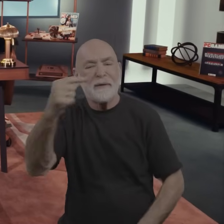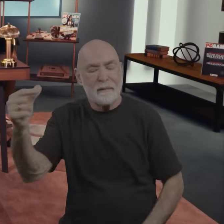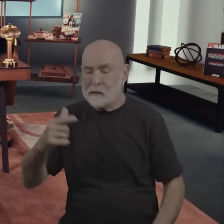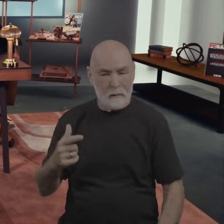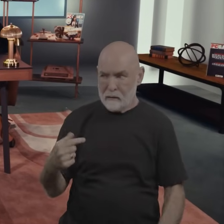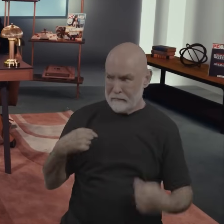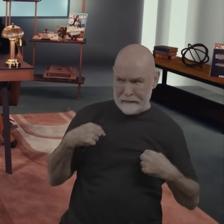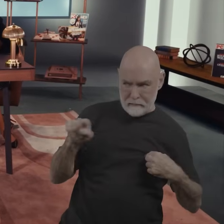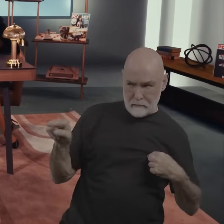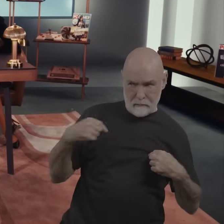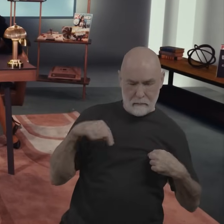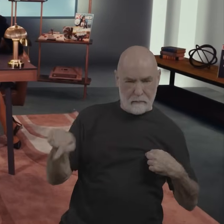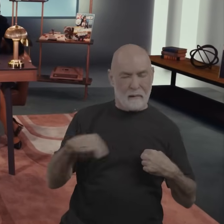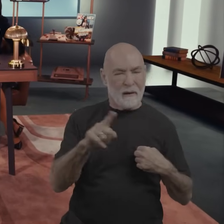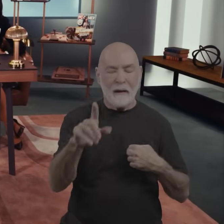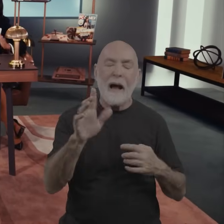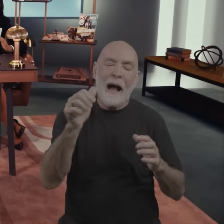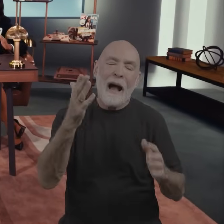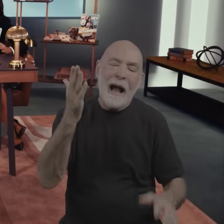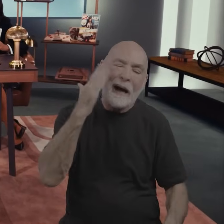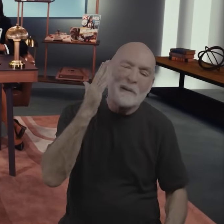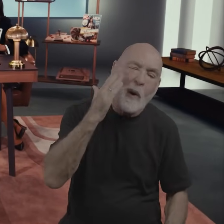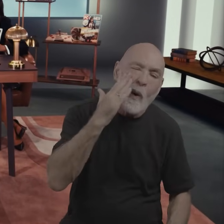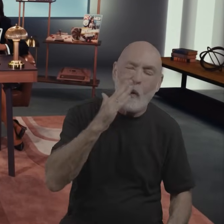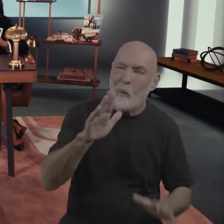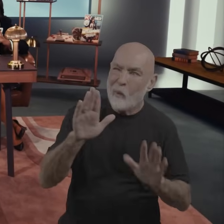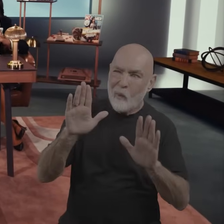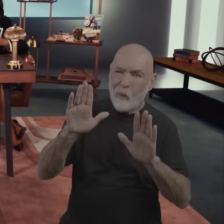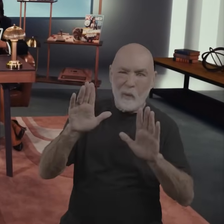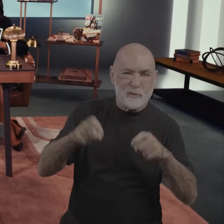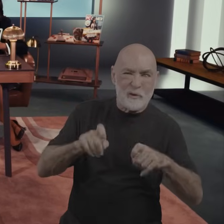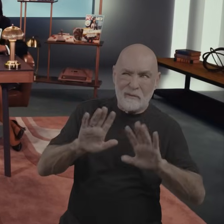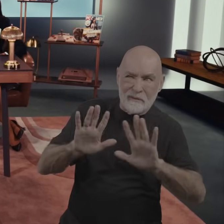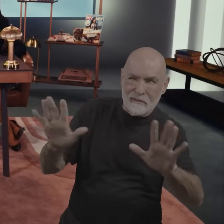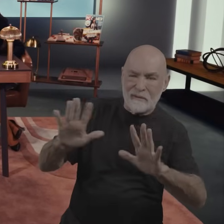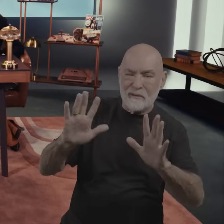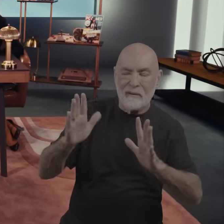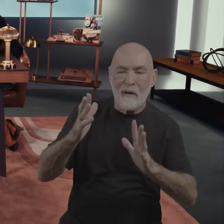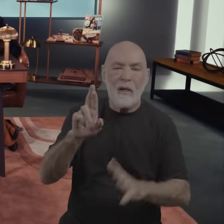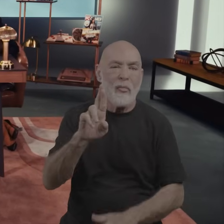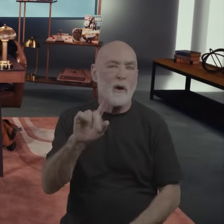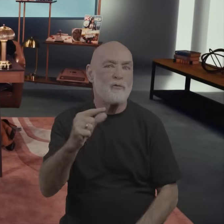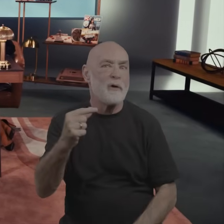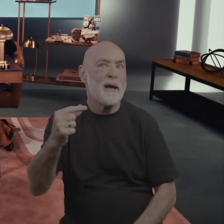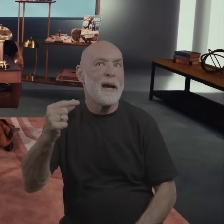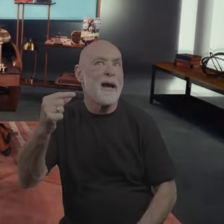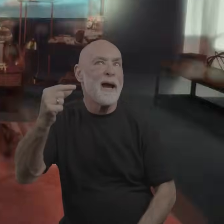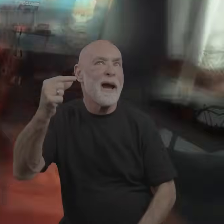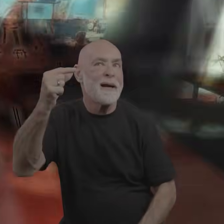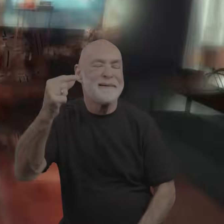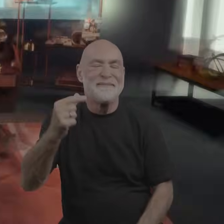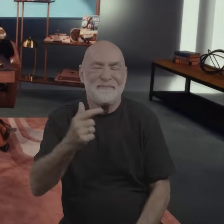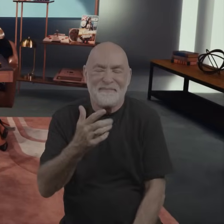God it's not just me. No, it's not. And you know what? I know we shouldn't mess with whatever this is, but the rig.